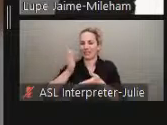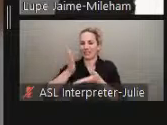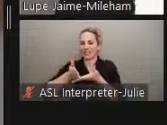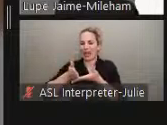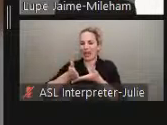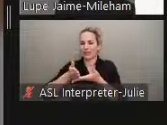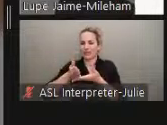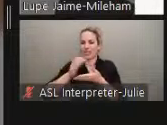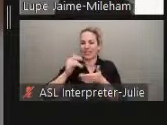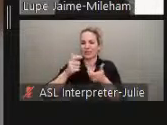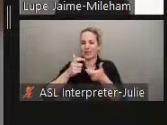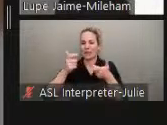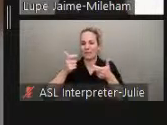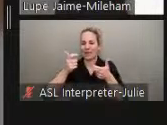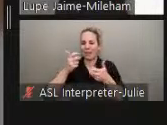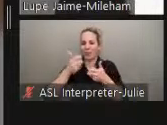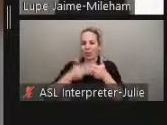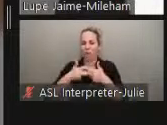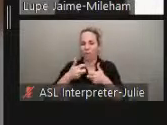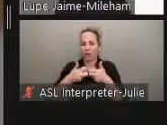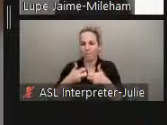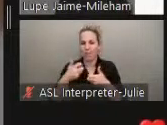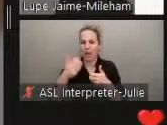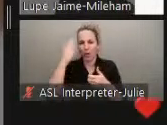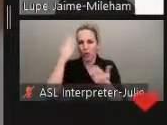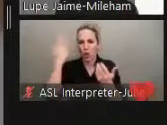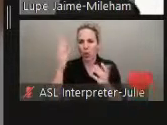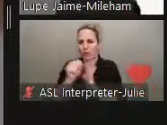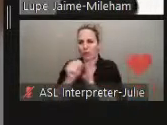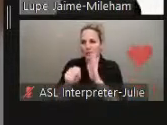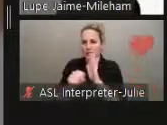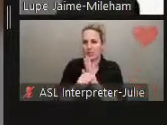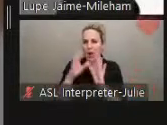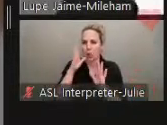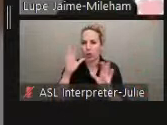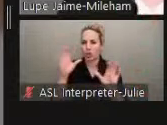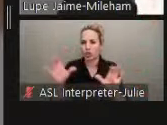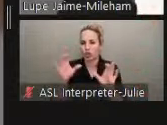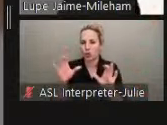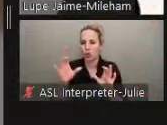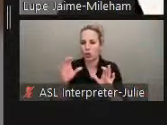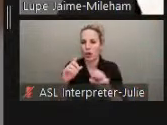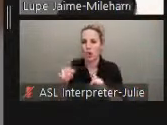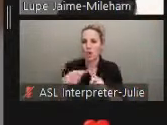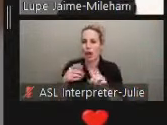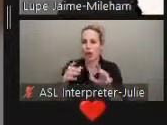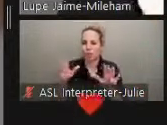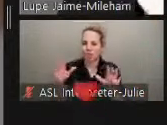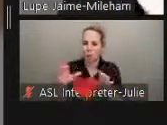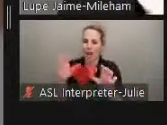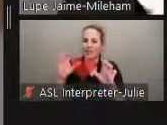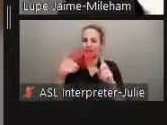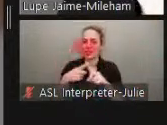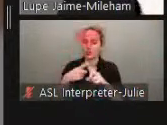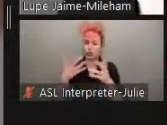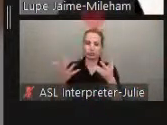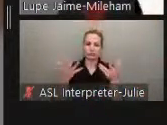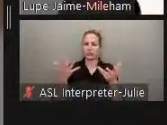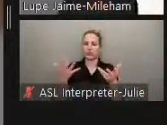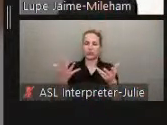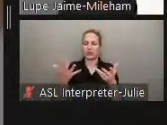That's going to be a big problem, and I want to know what the state is doing. What will they do proactively